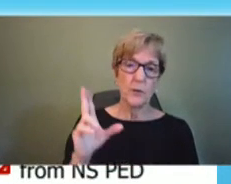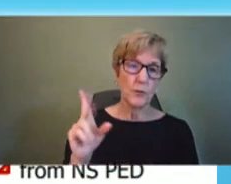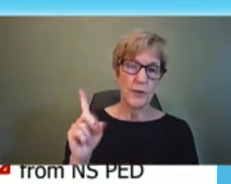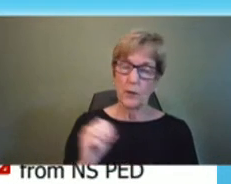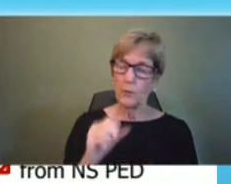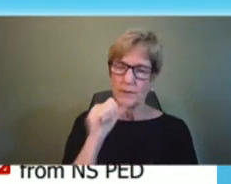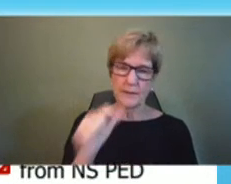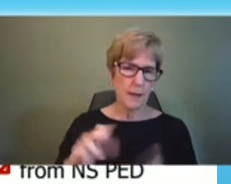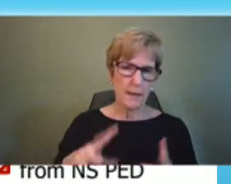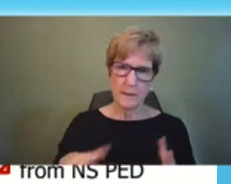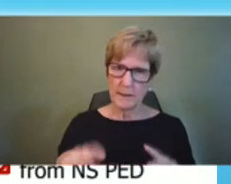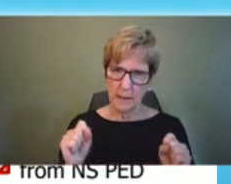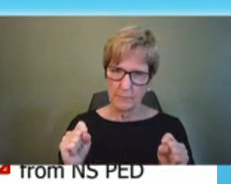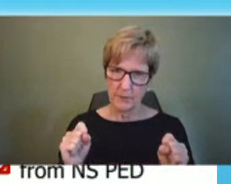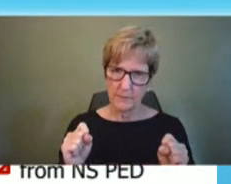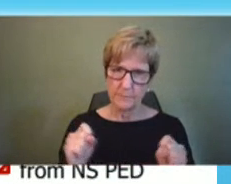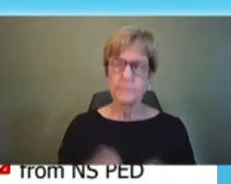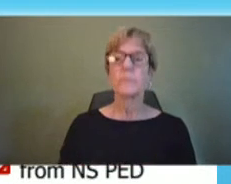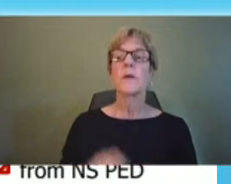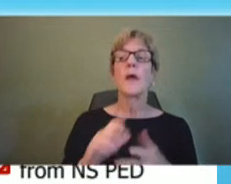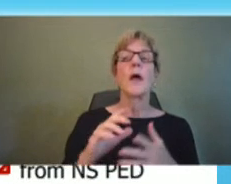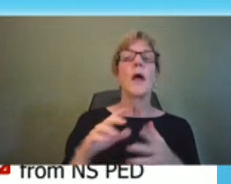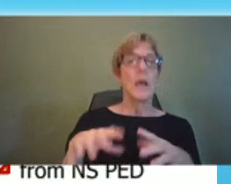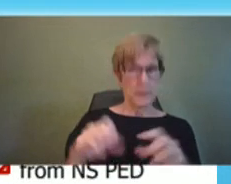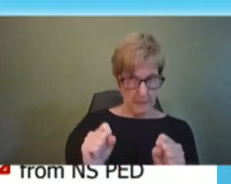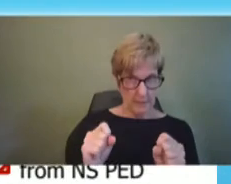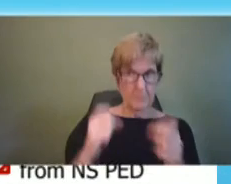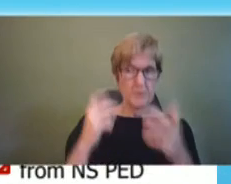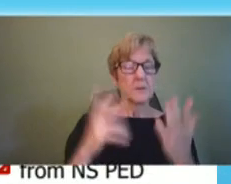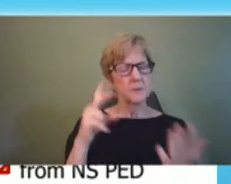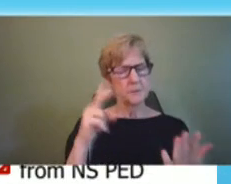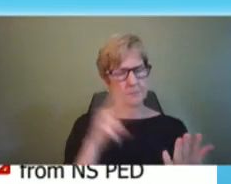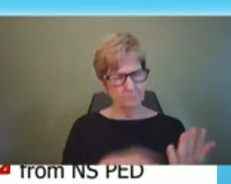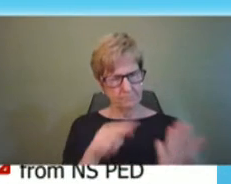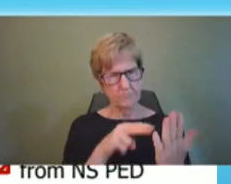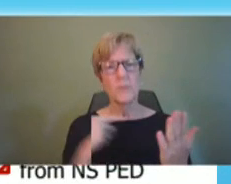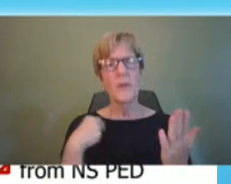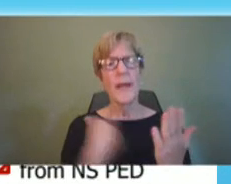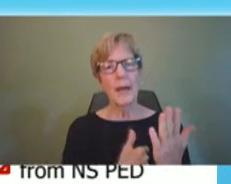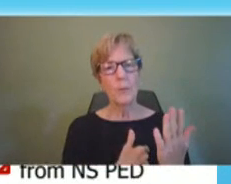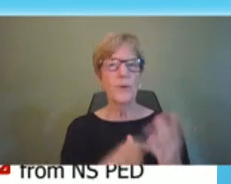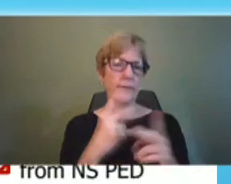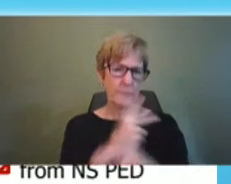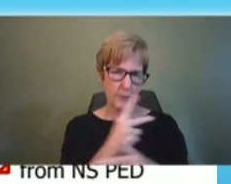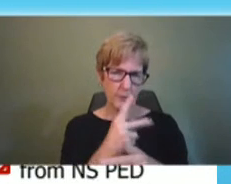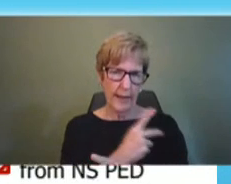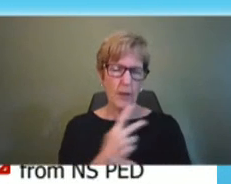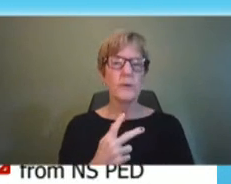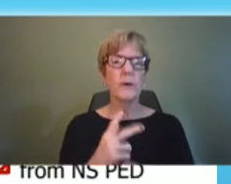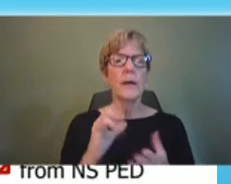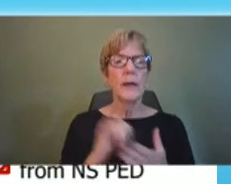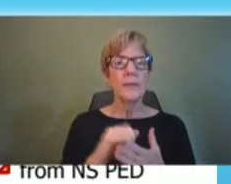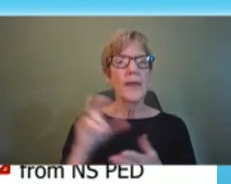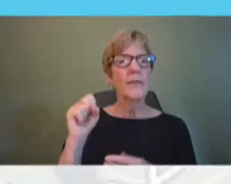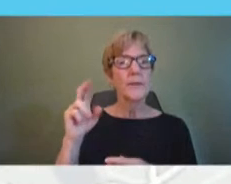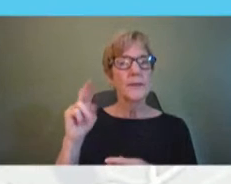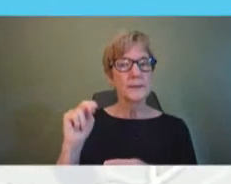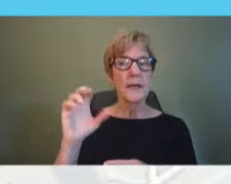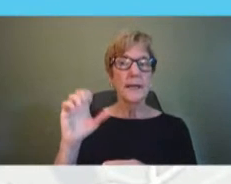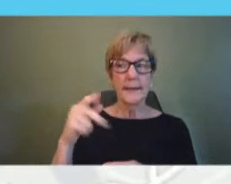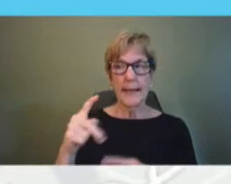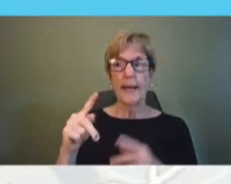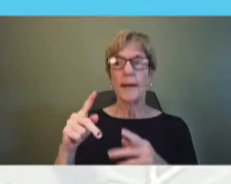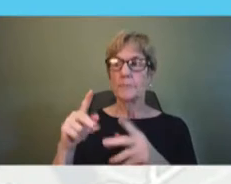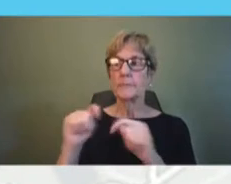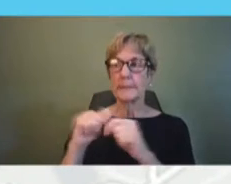adopted uh after it became adopted we looked at it and and we basically figured out uh that the sunap team was happy